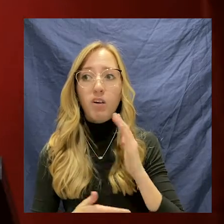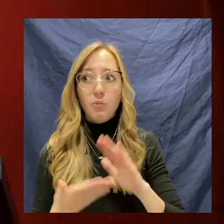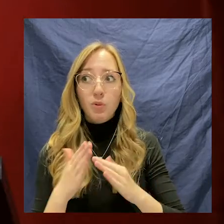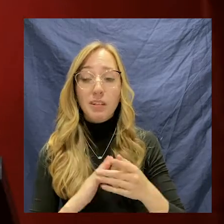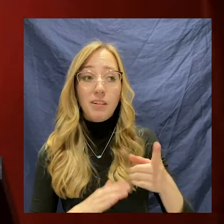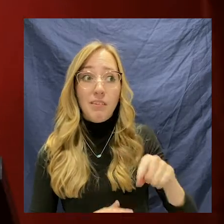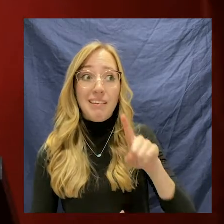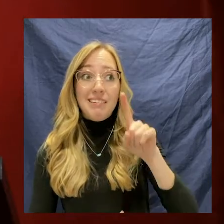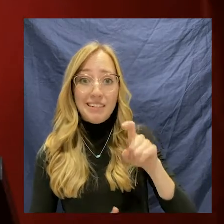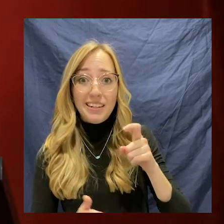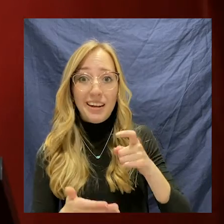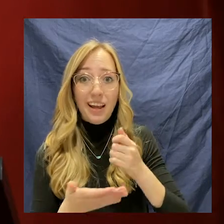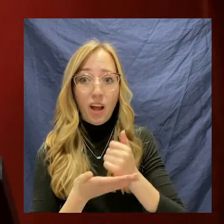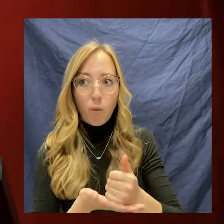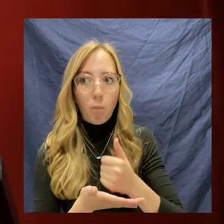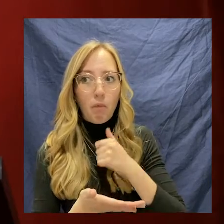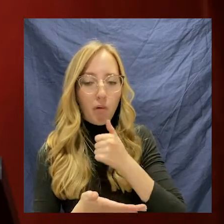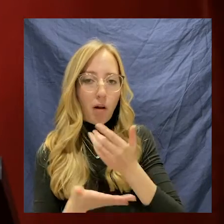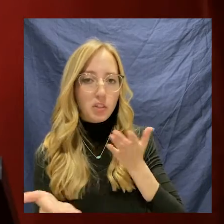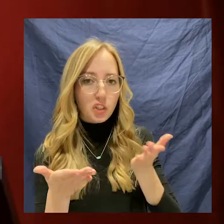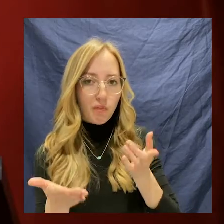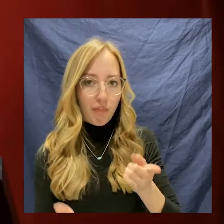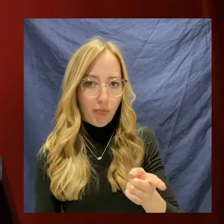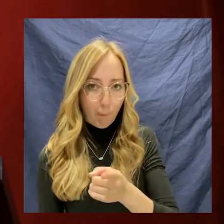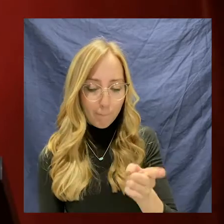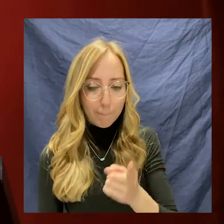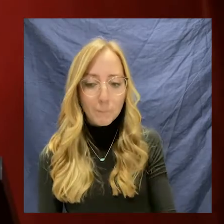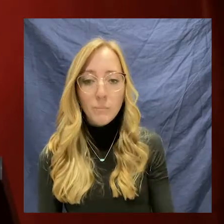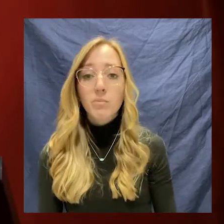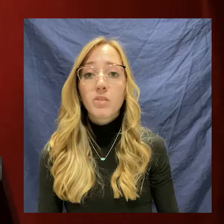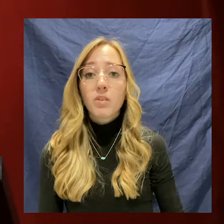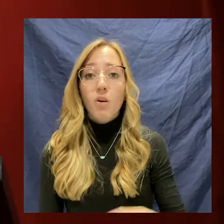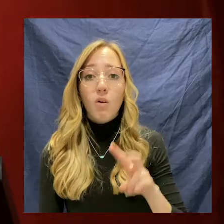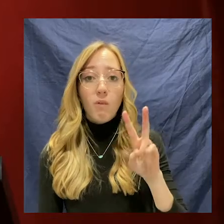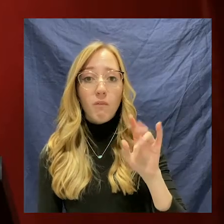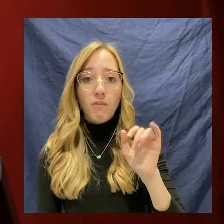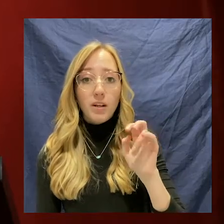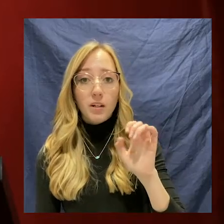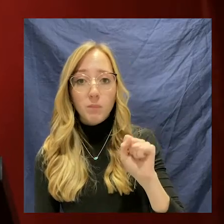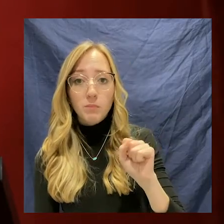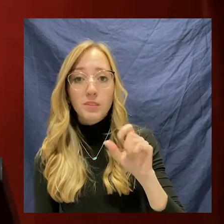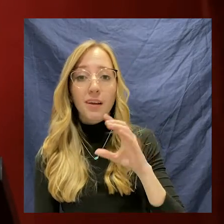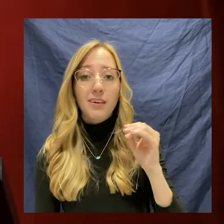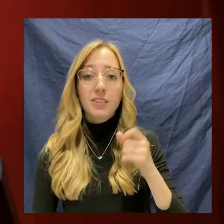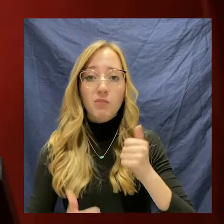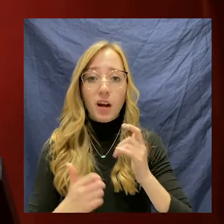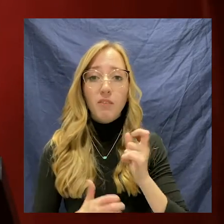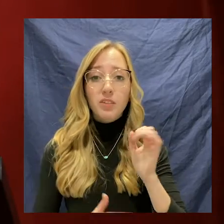served. We found that victims and survivors of color have been left behind.